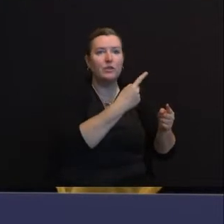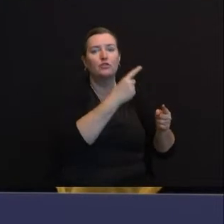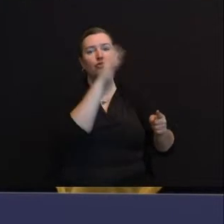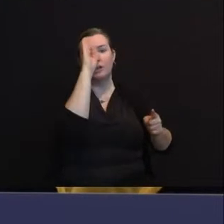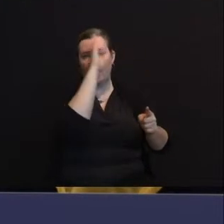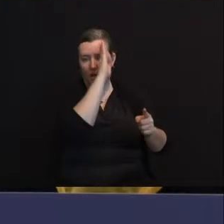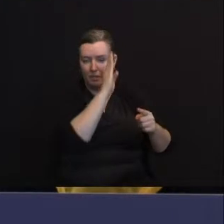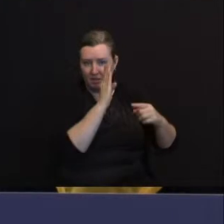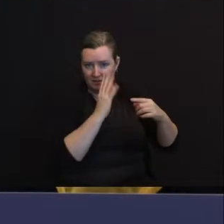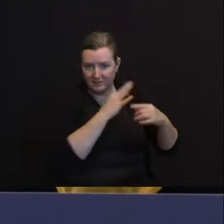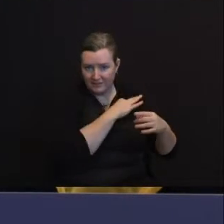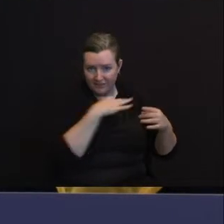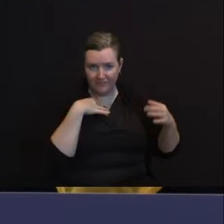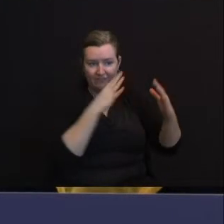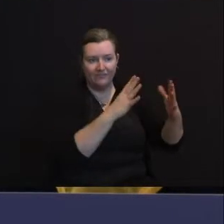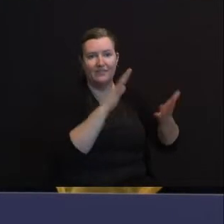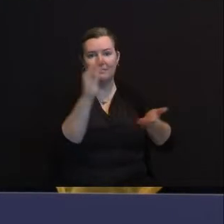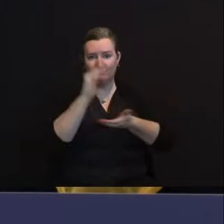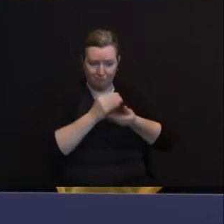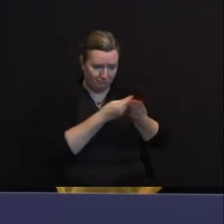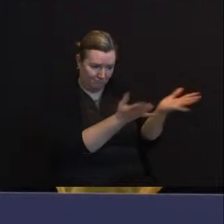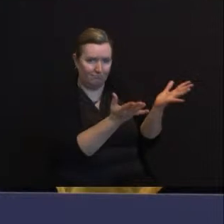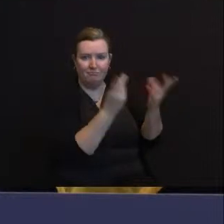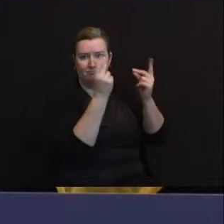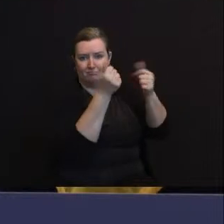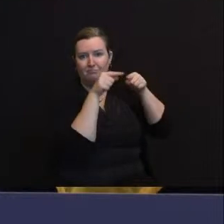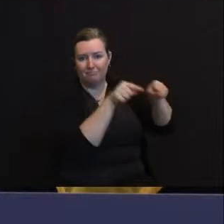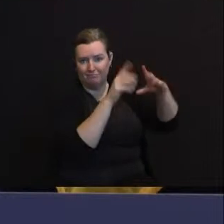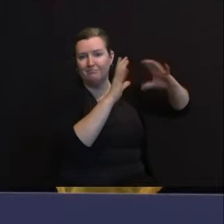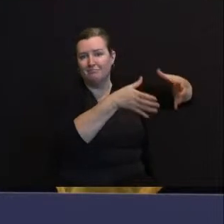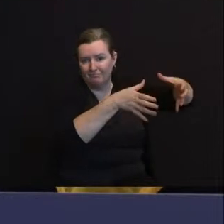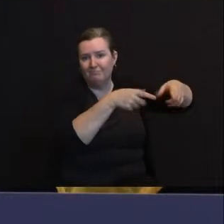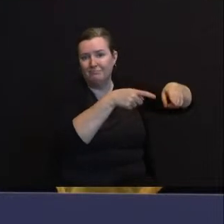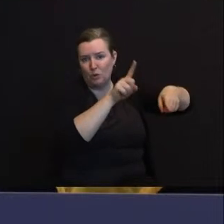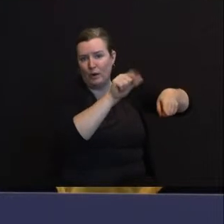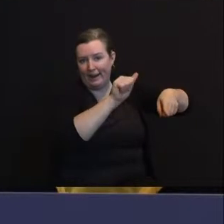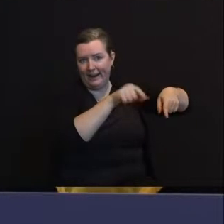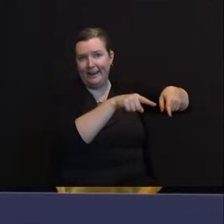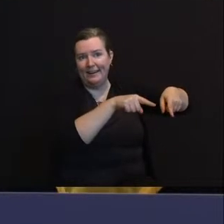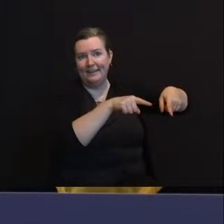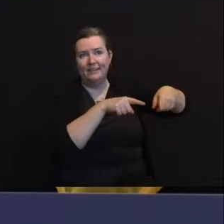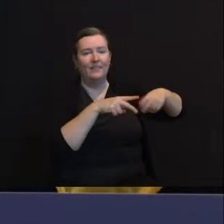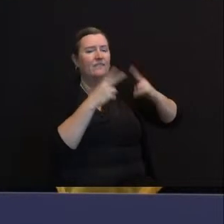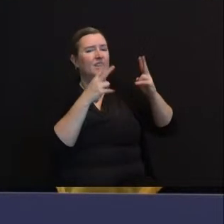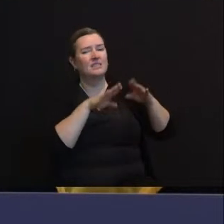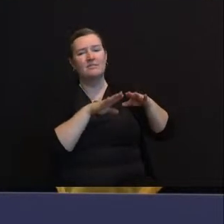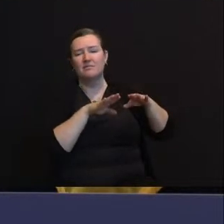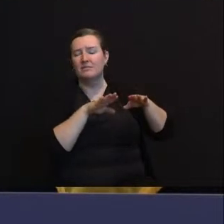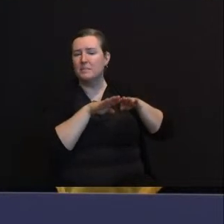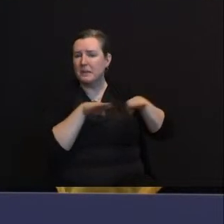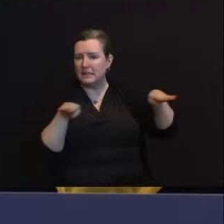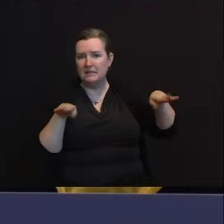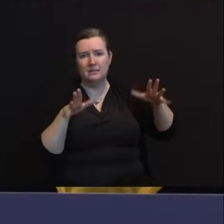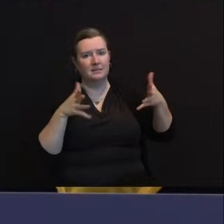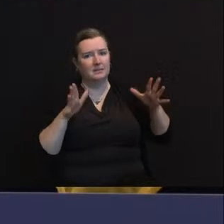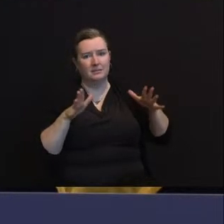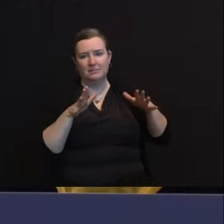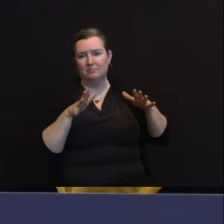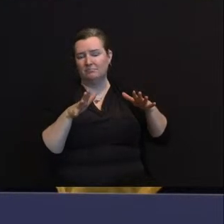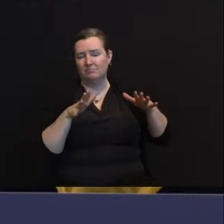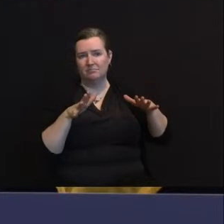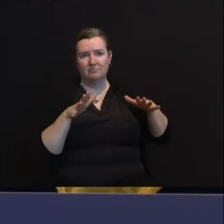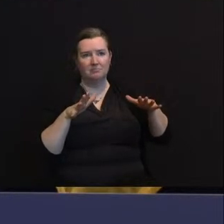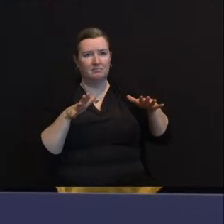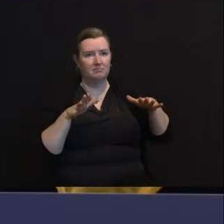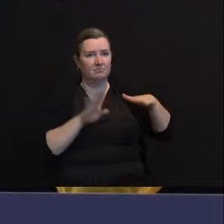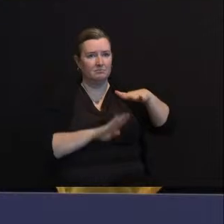first tranche. So therefore, we're left with the basics. The hand we're playing is a